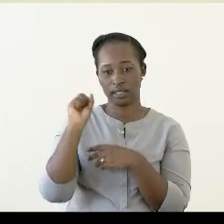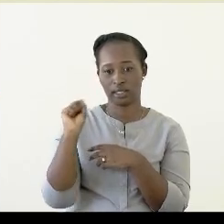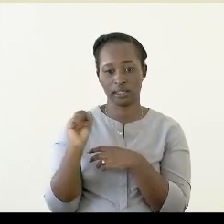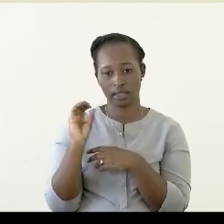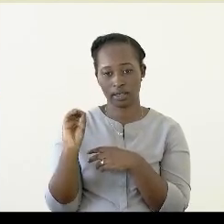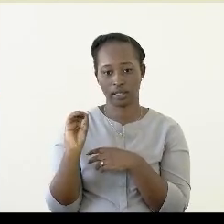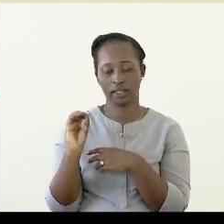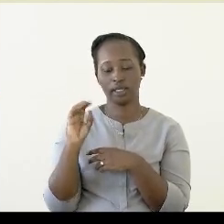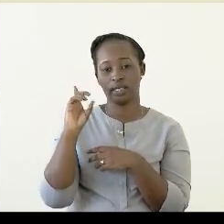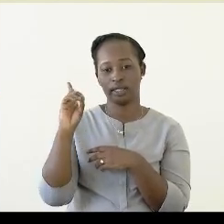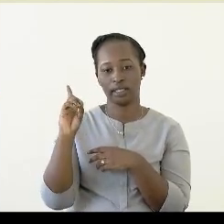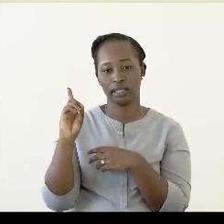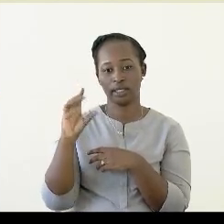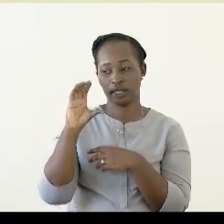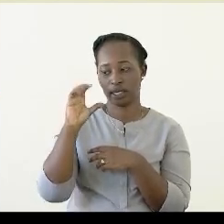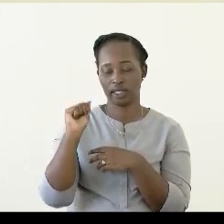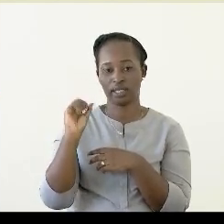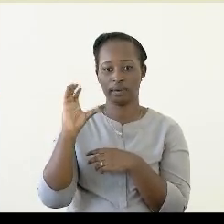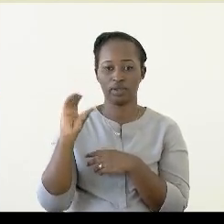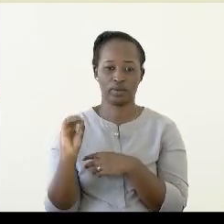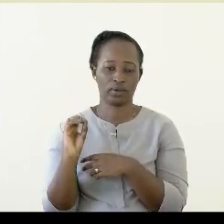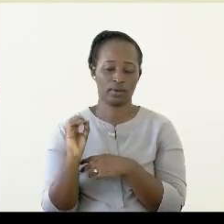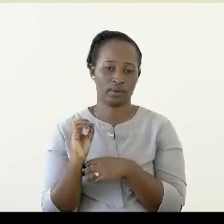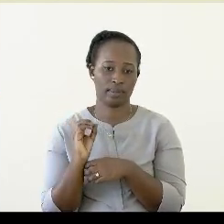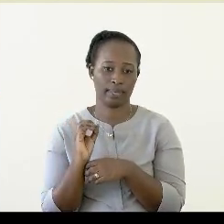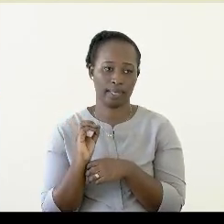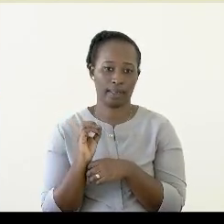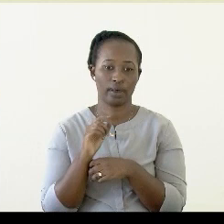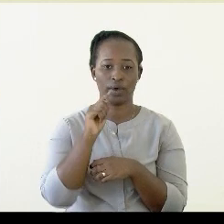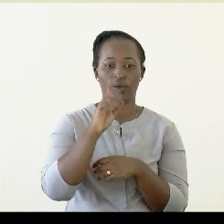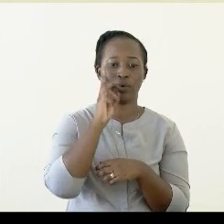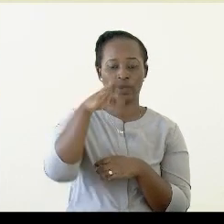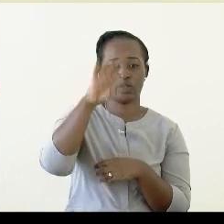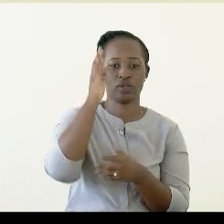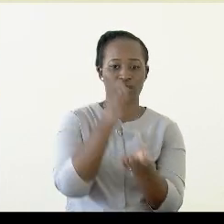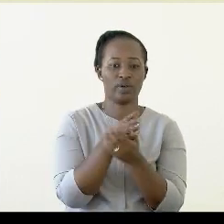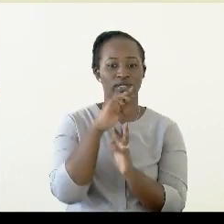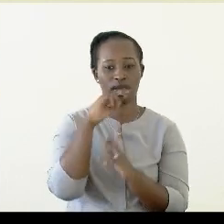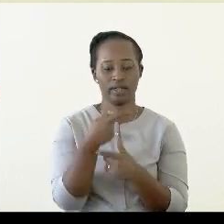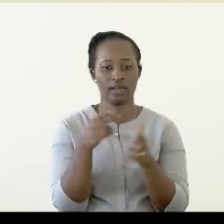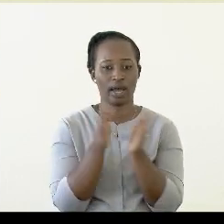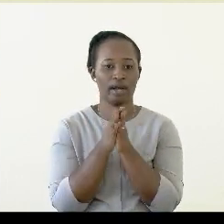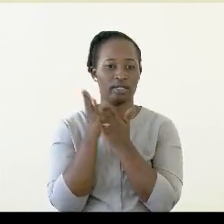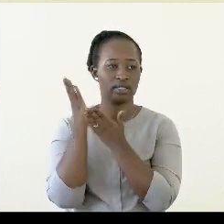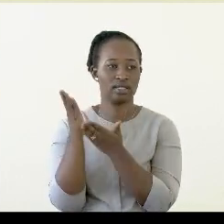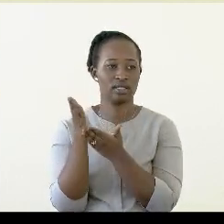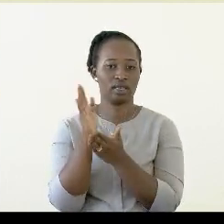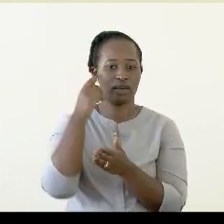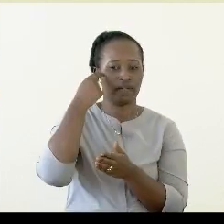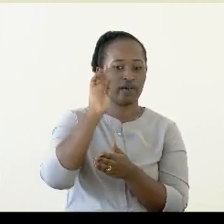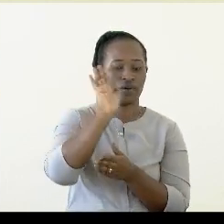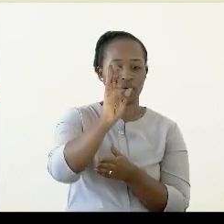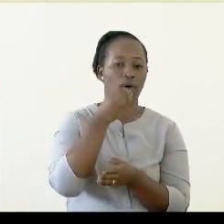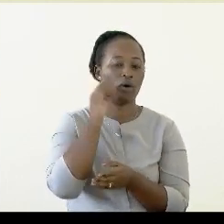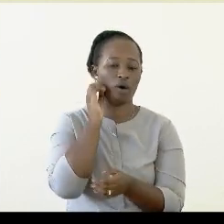sulfur dioxide, and D, calcium carbonate. You will choose the right answer. And this is for your